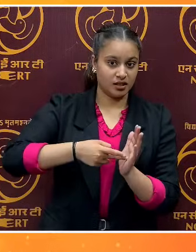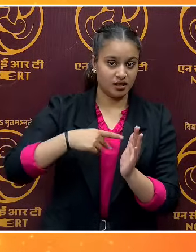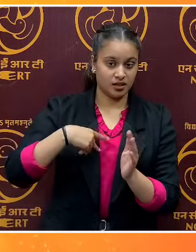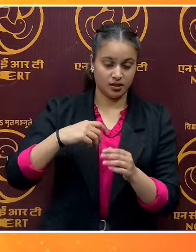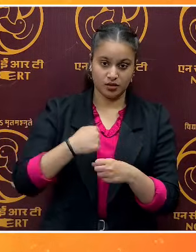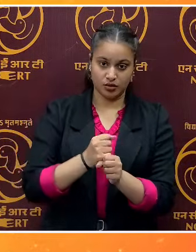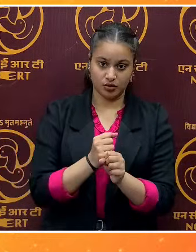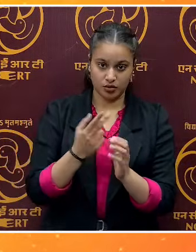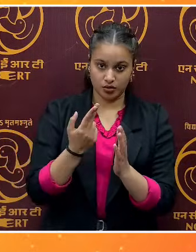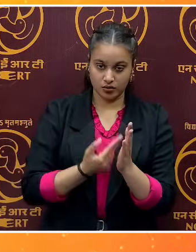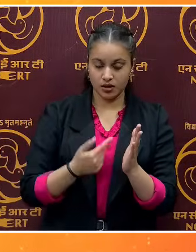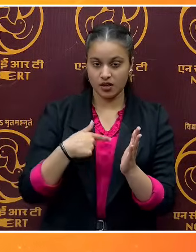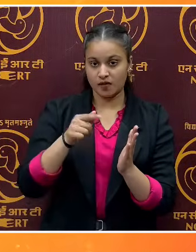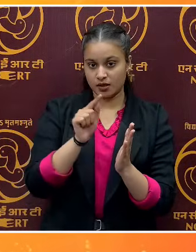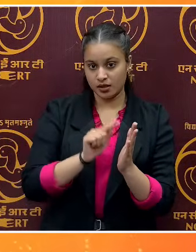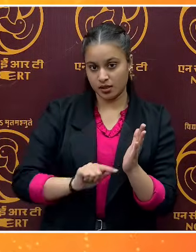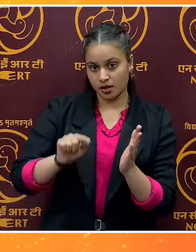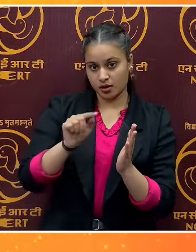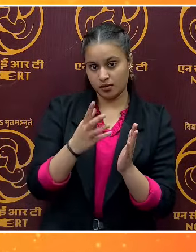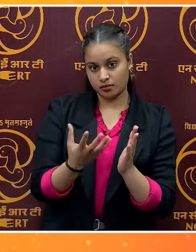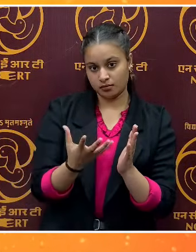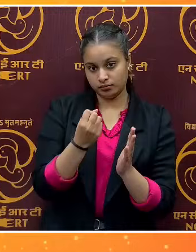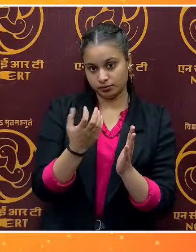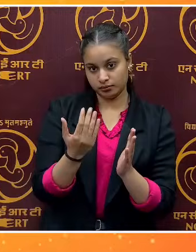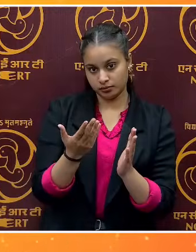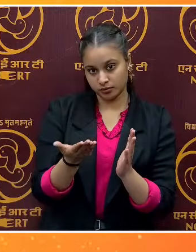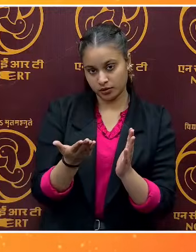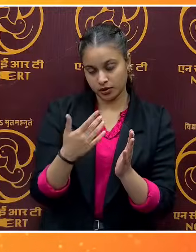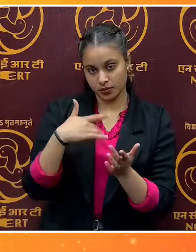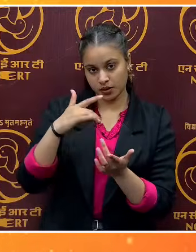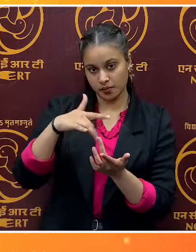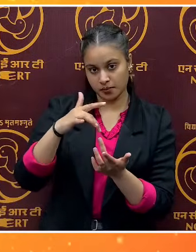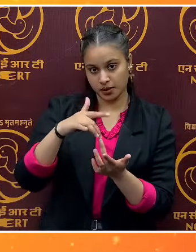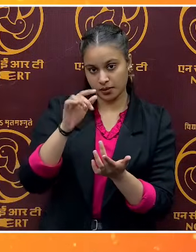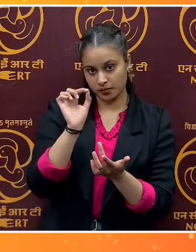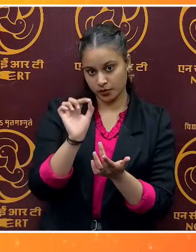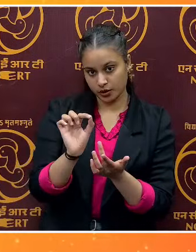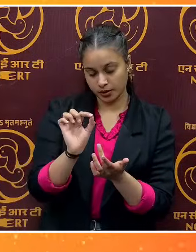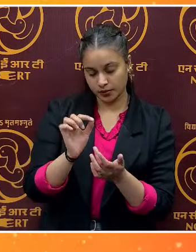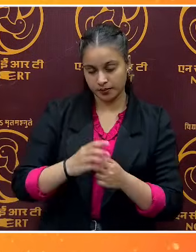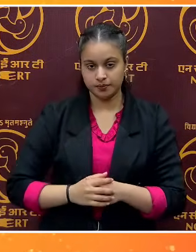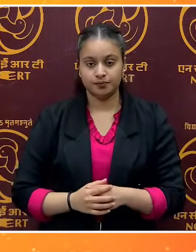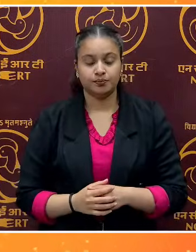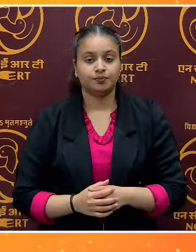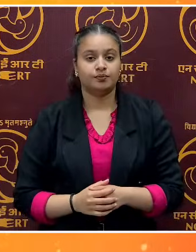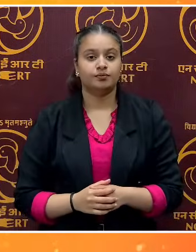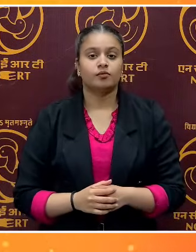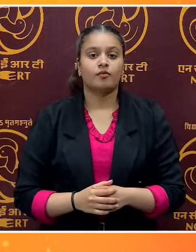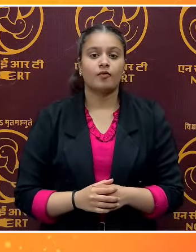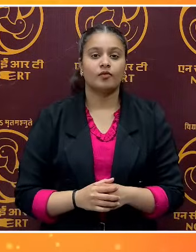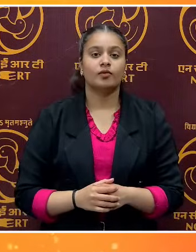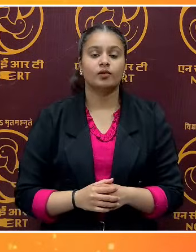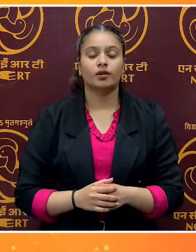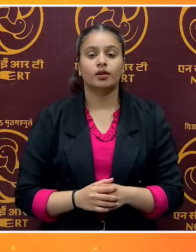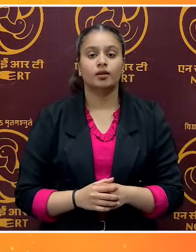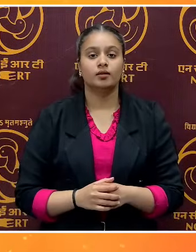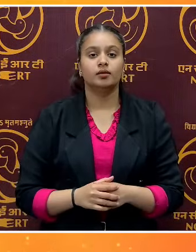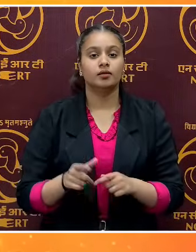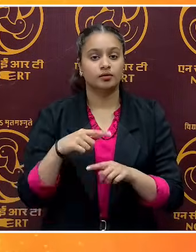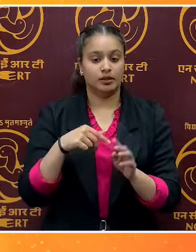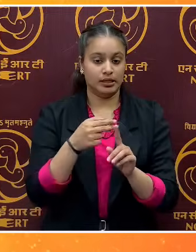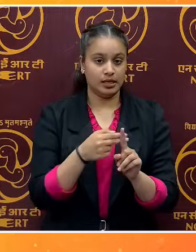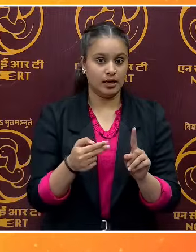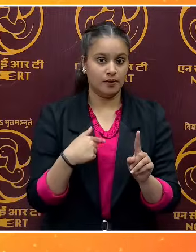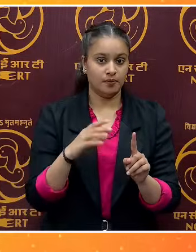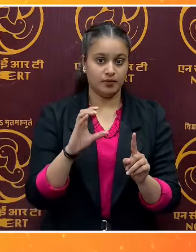find a circle exactly in the center of the square. We can name this